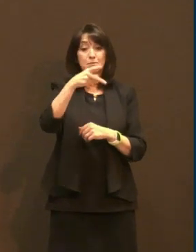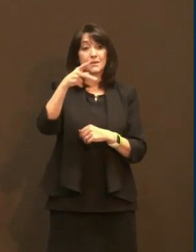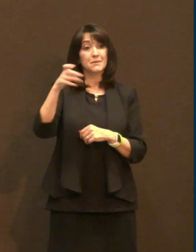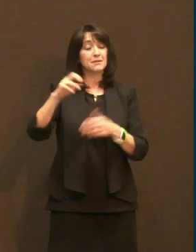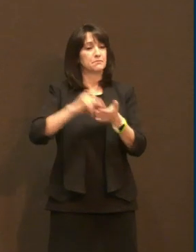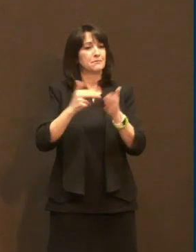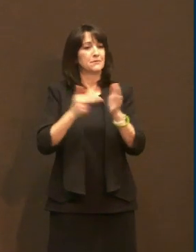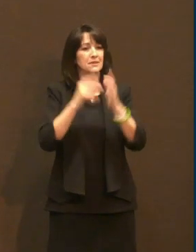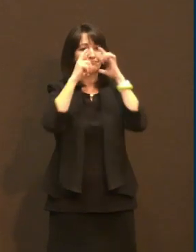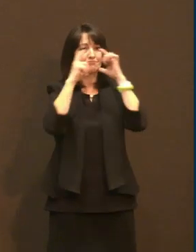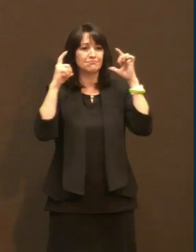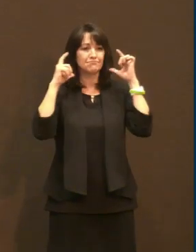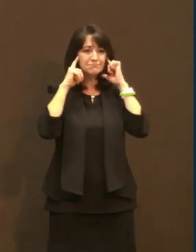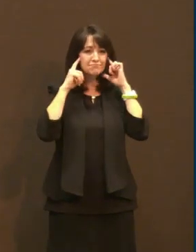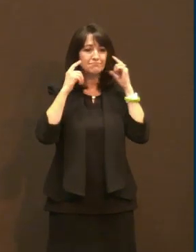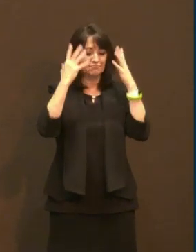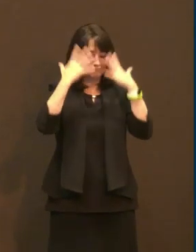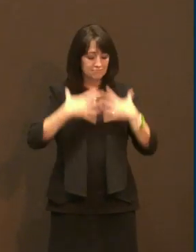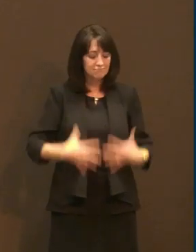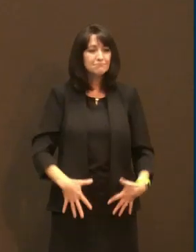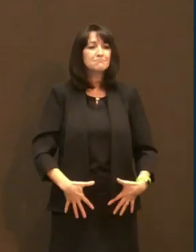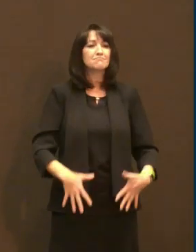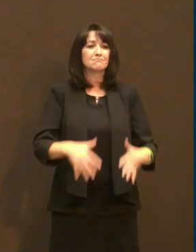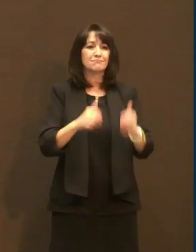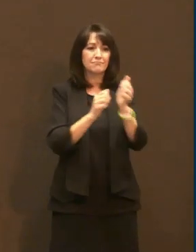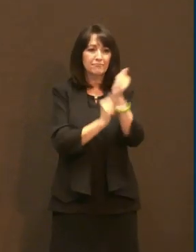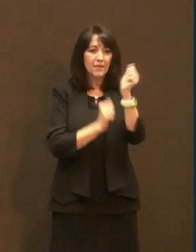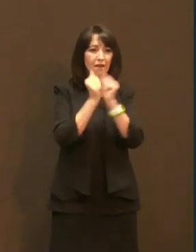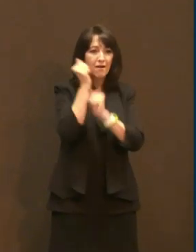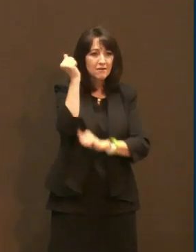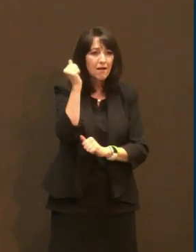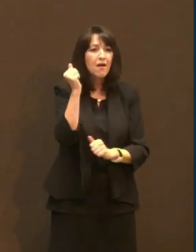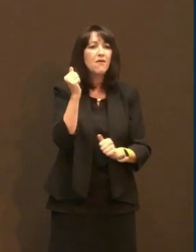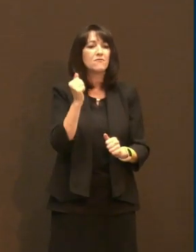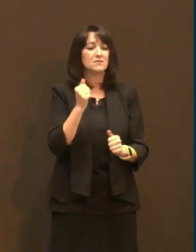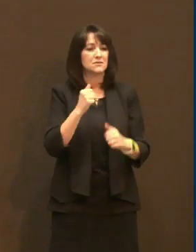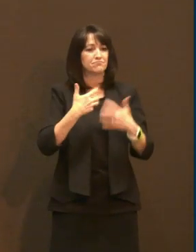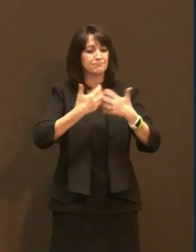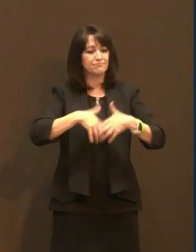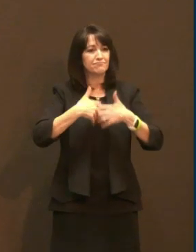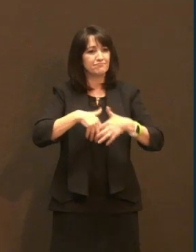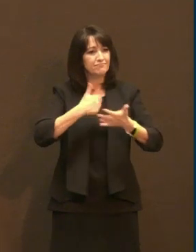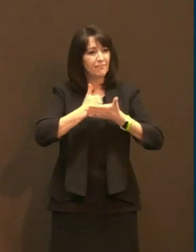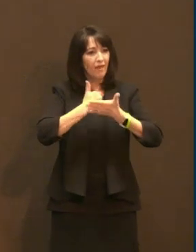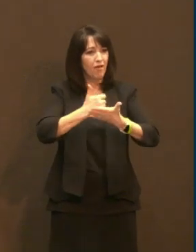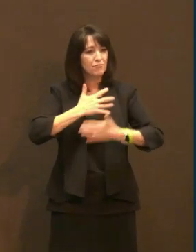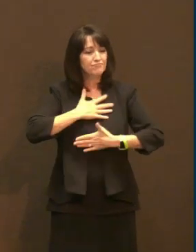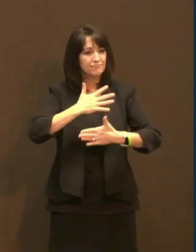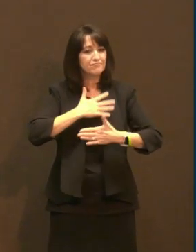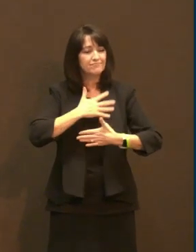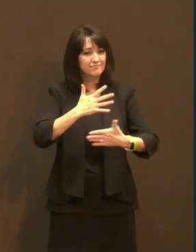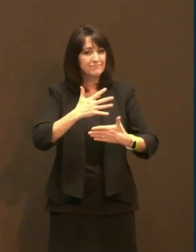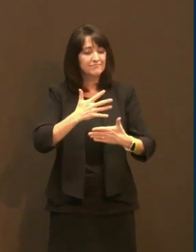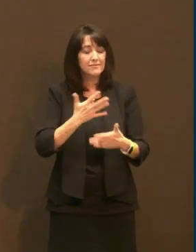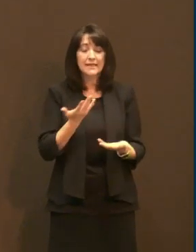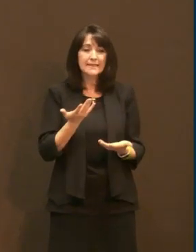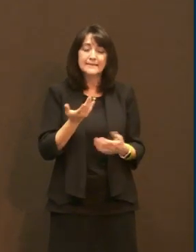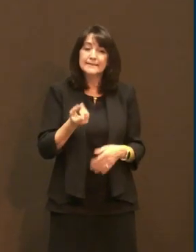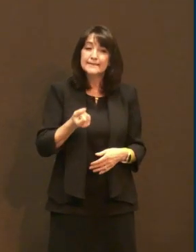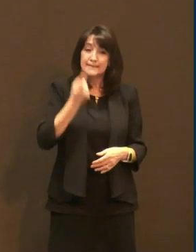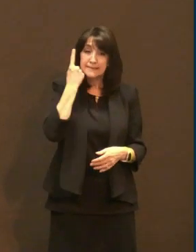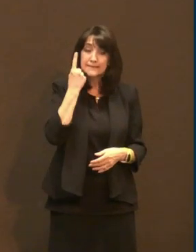clear is that since there is asymptomatic spread that is so common, it makes it